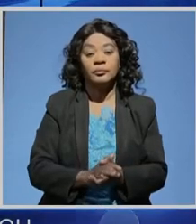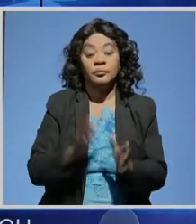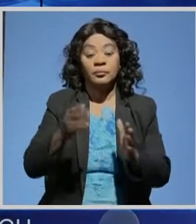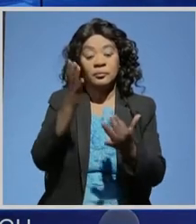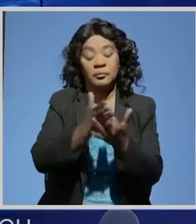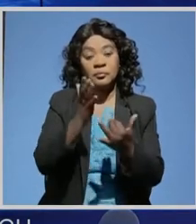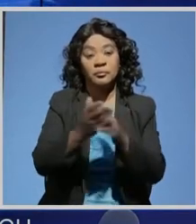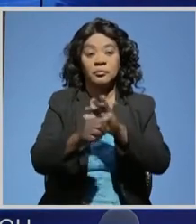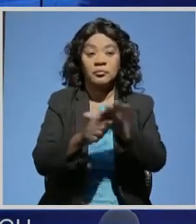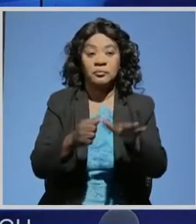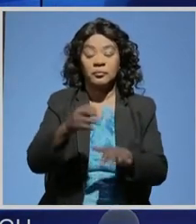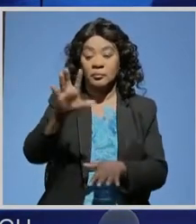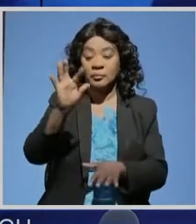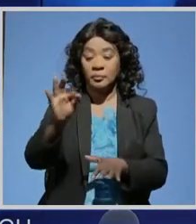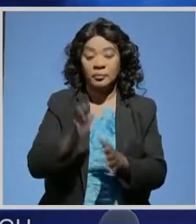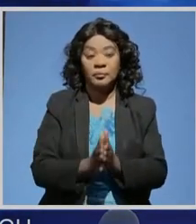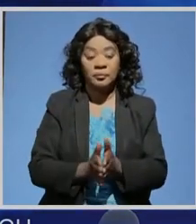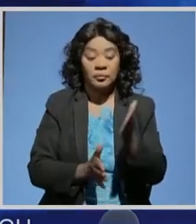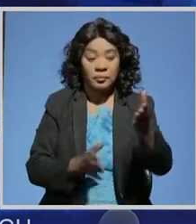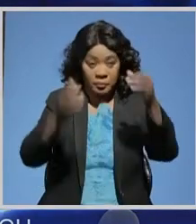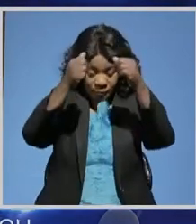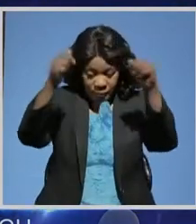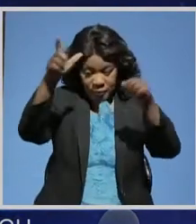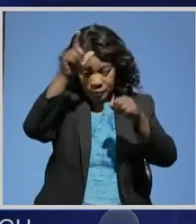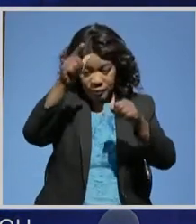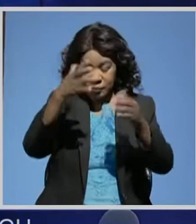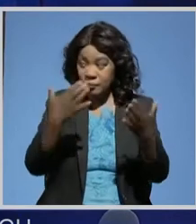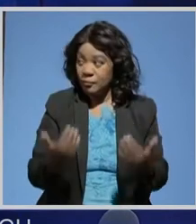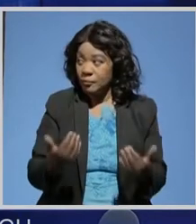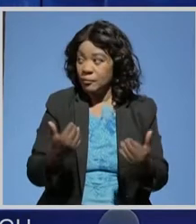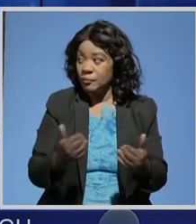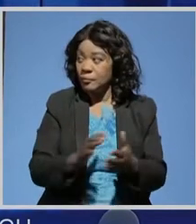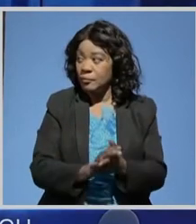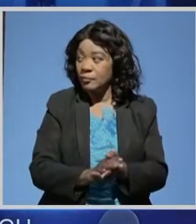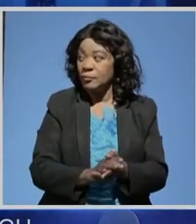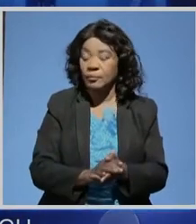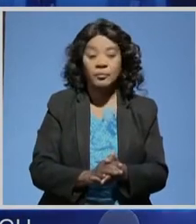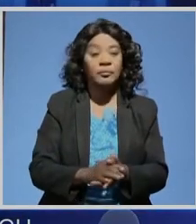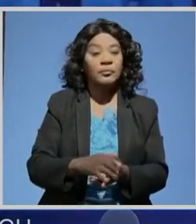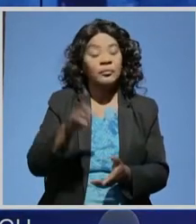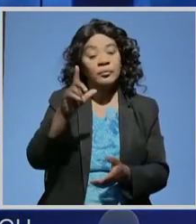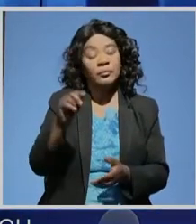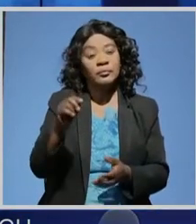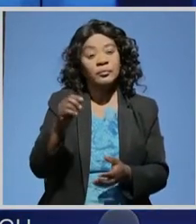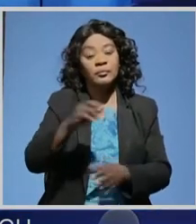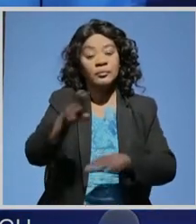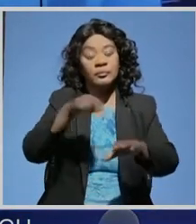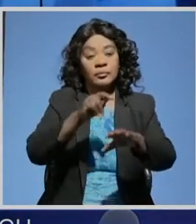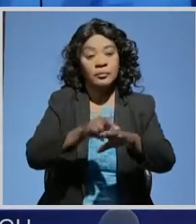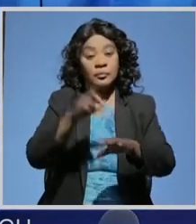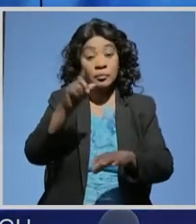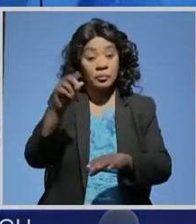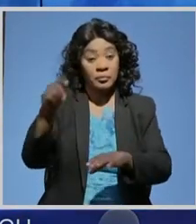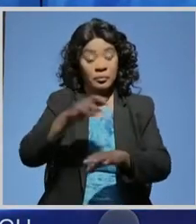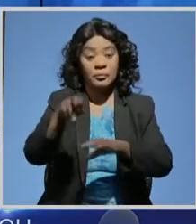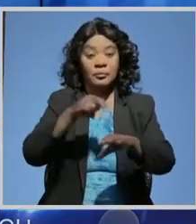COVID-19 pandemic. President Lungu says this should be done now as the ministry is preparing the 2021 national budget. The president